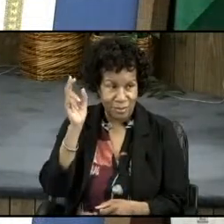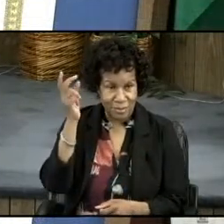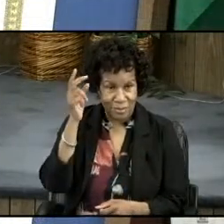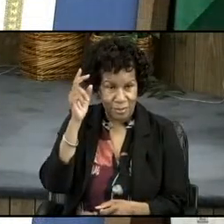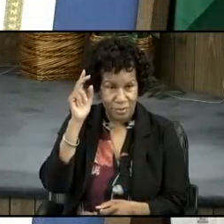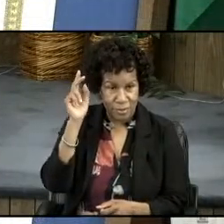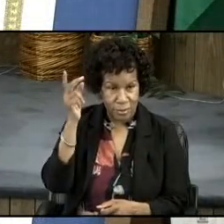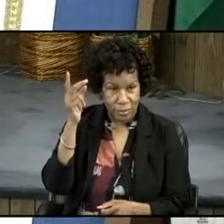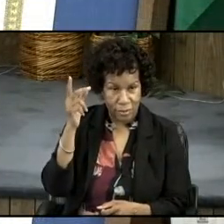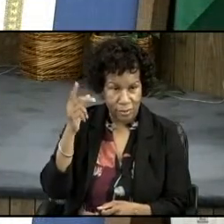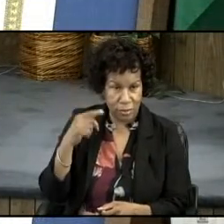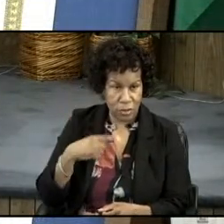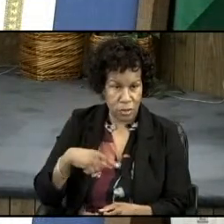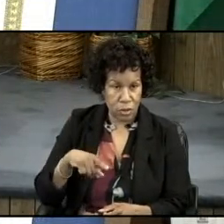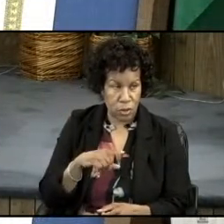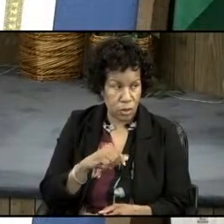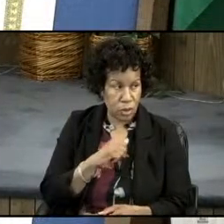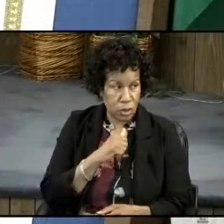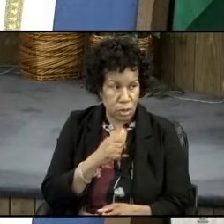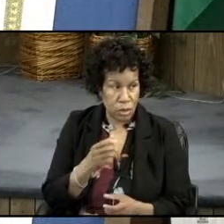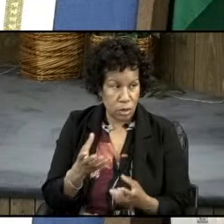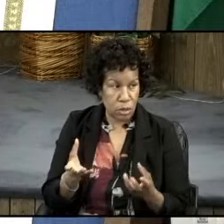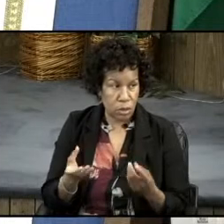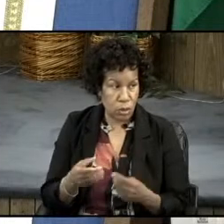want you just coming to church